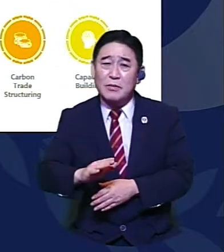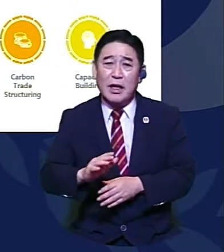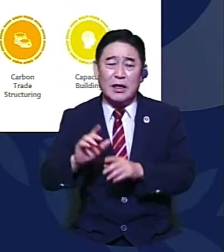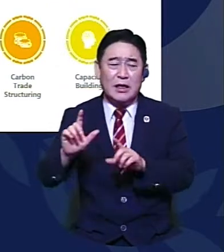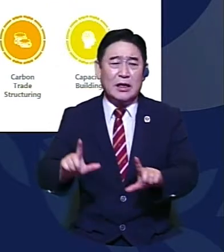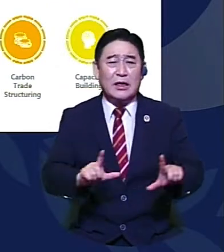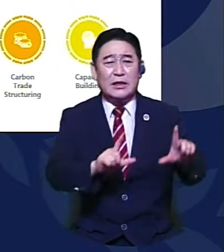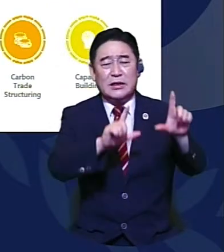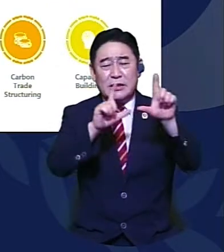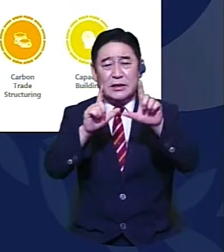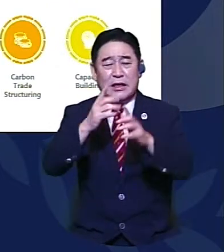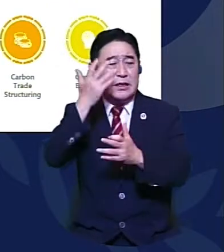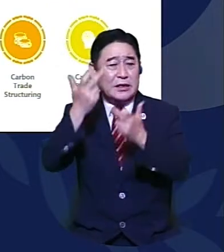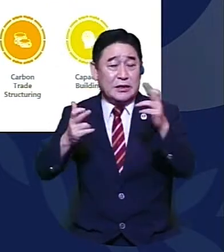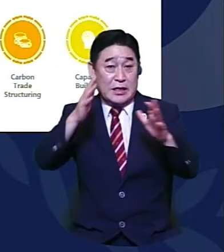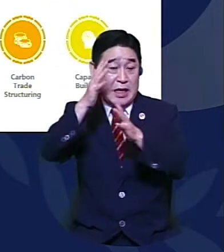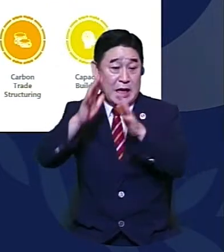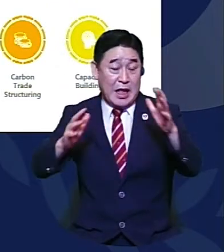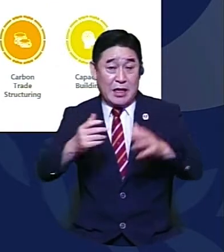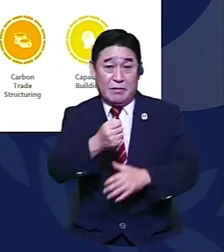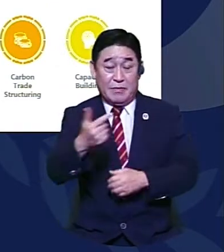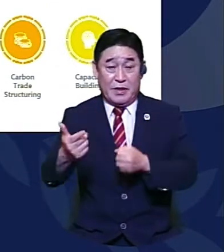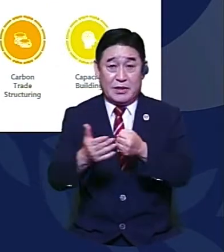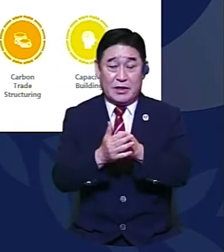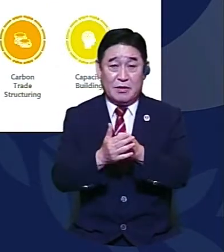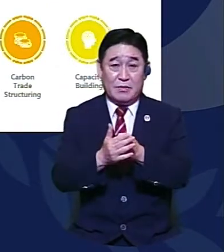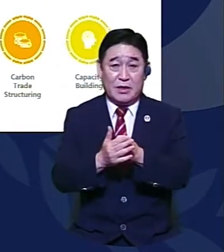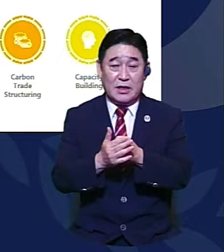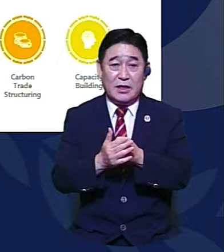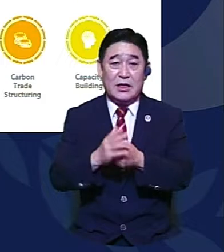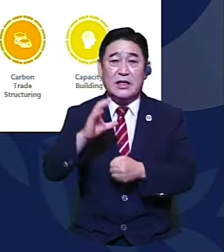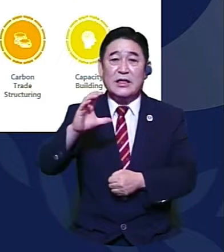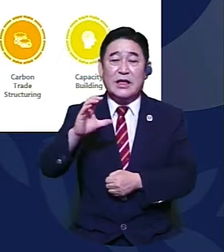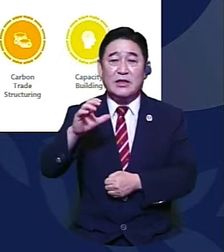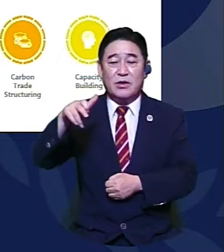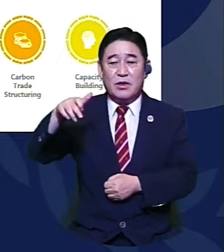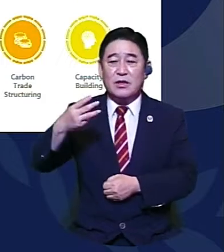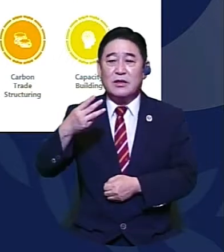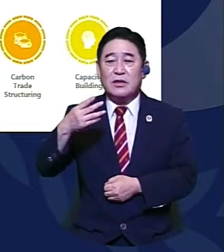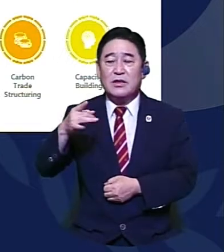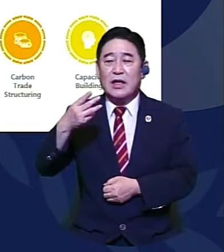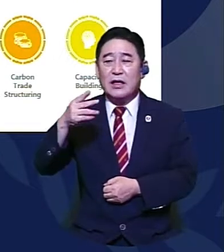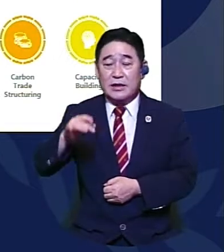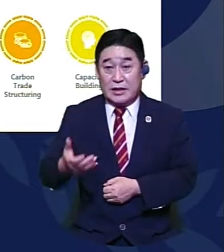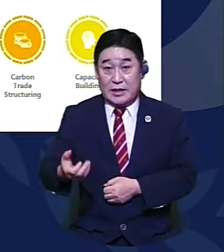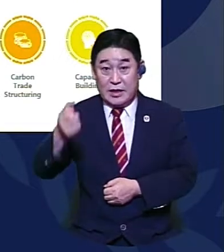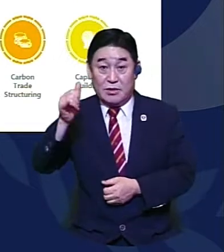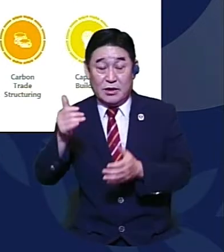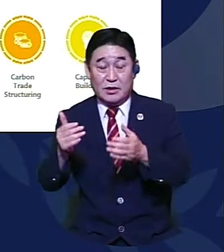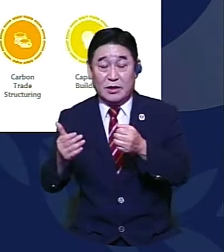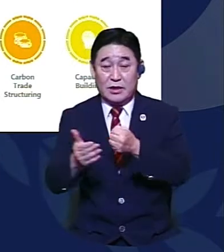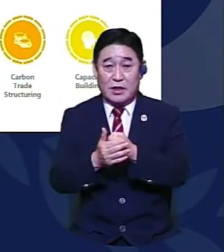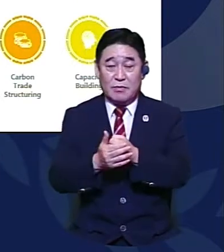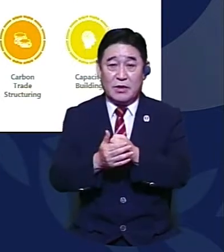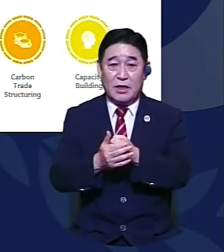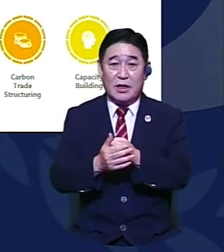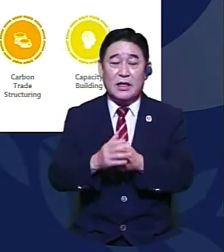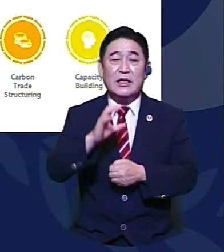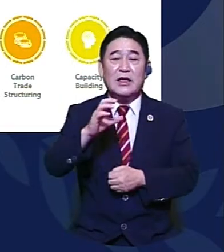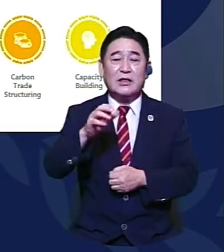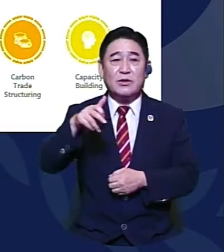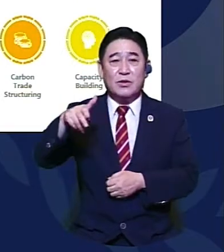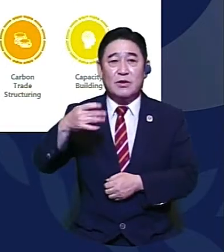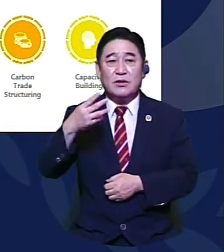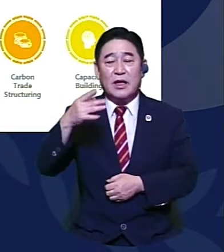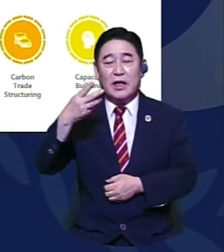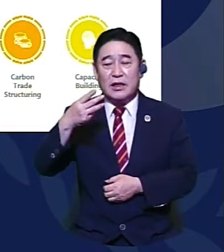those carbon credits, to developed countries, including Korea, that can't reduce fast enough at home and